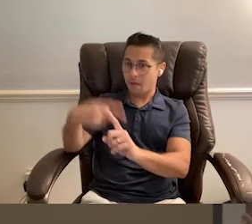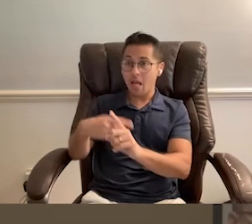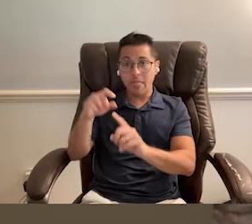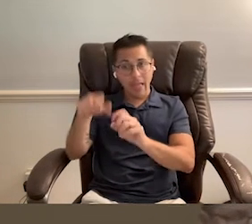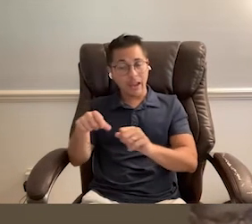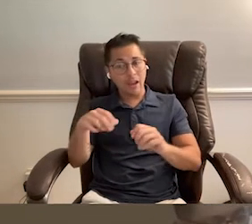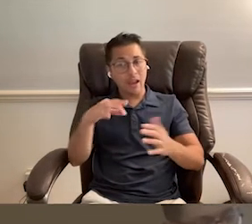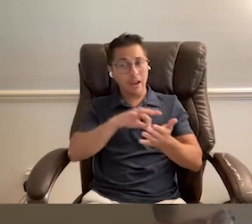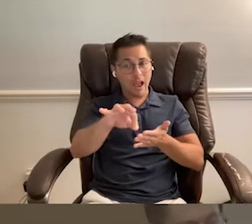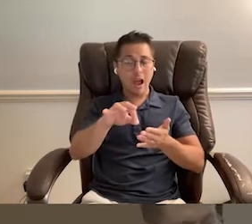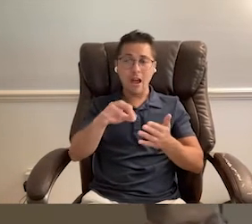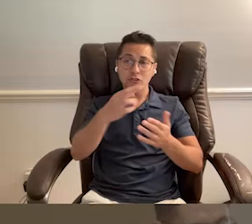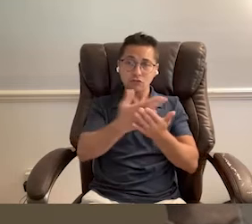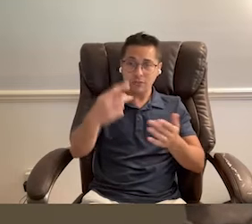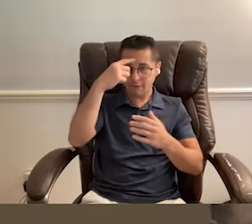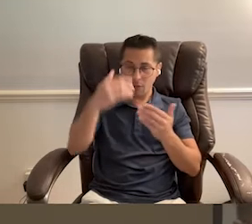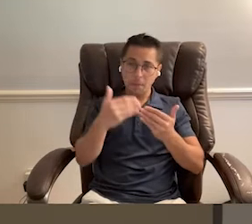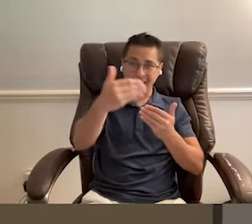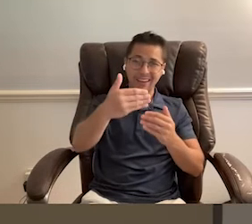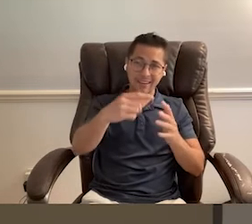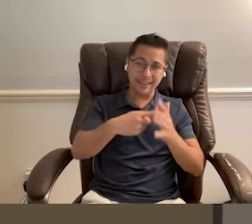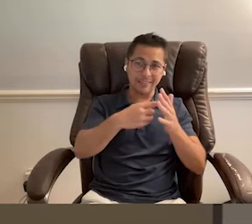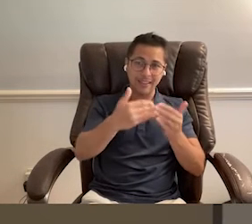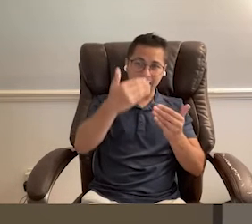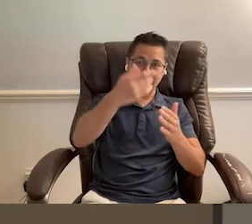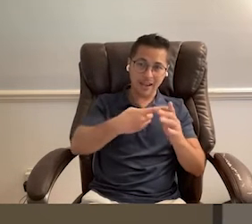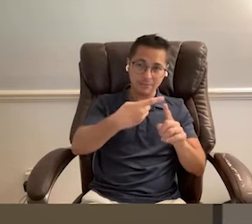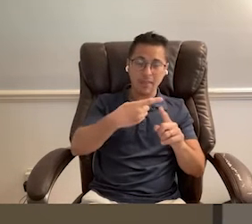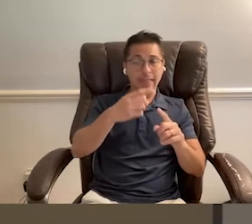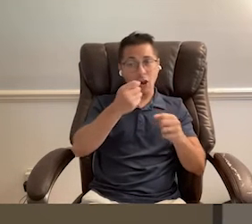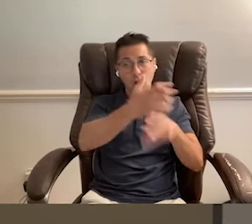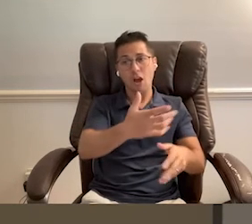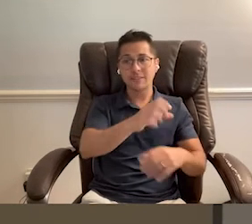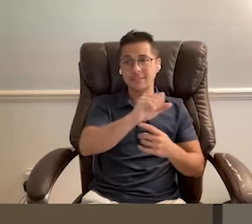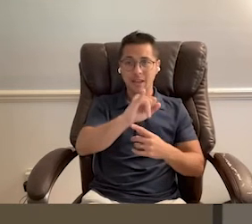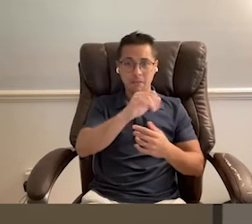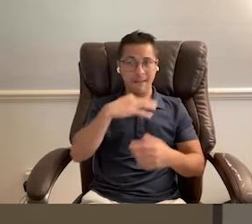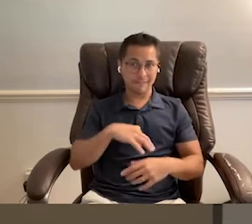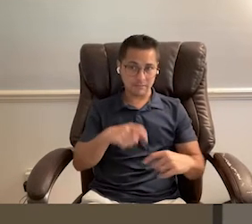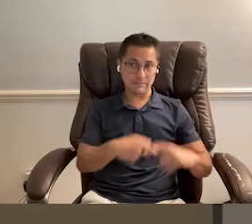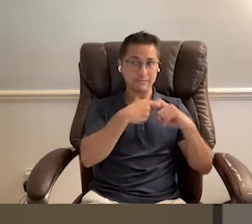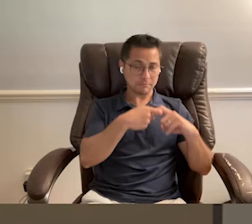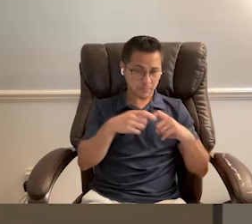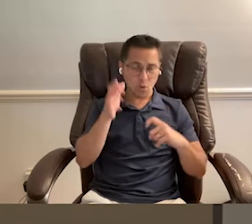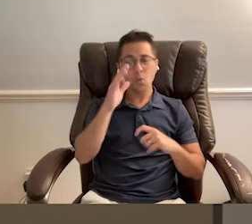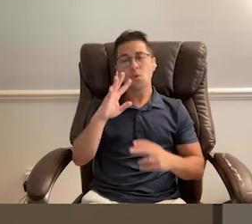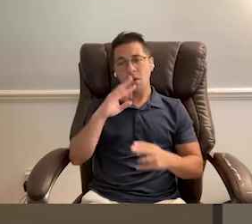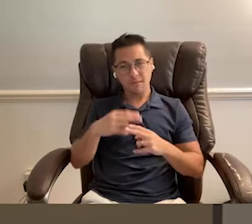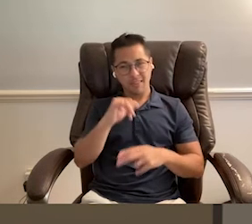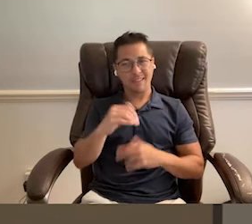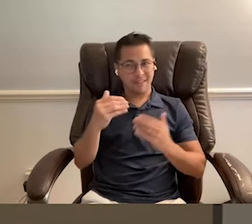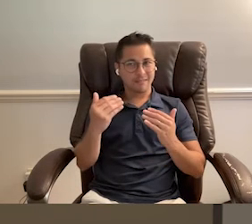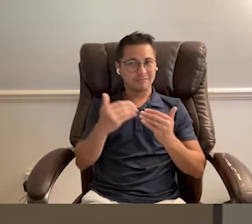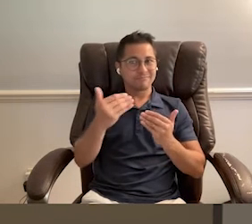next month and cause your SSI benefits to be suspended. So we'll talk about that more on the next slide. And